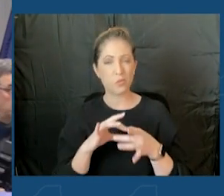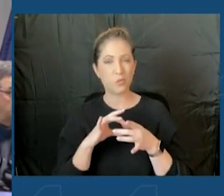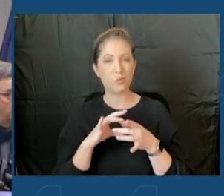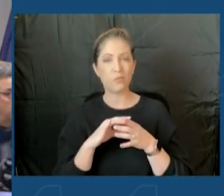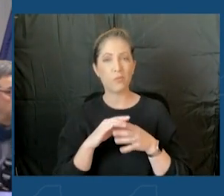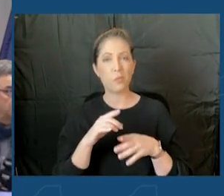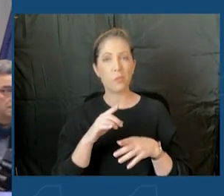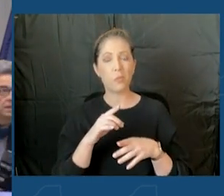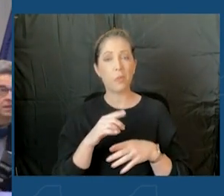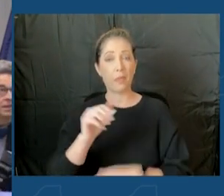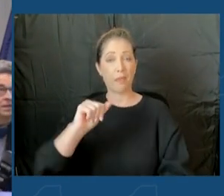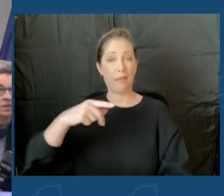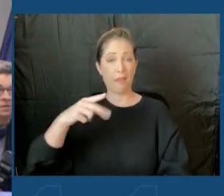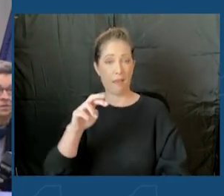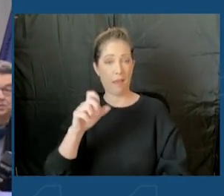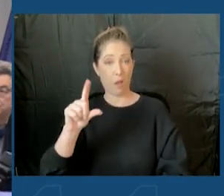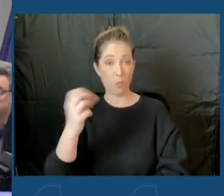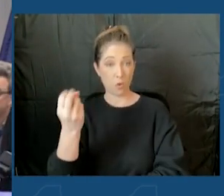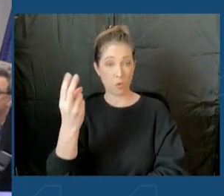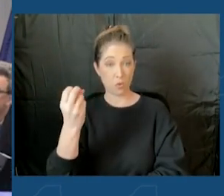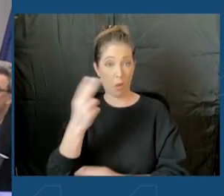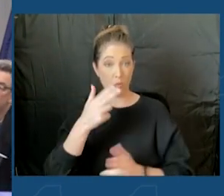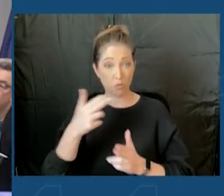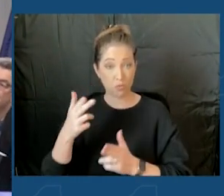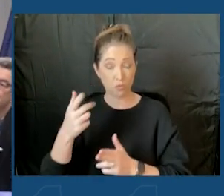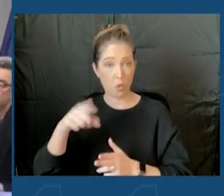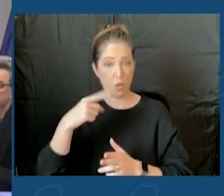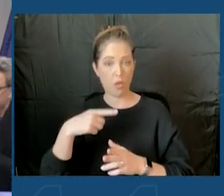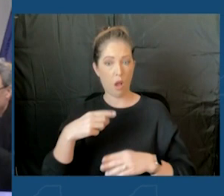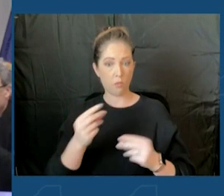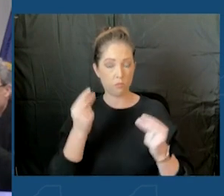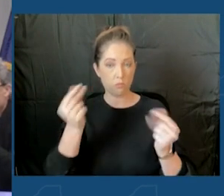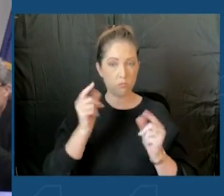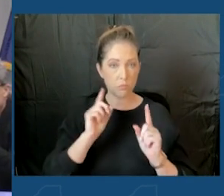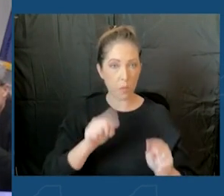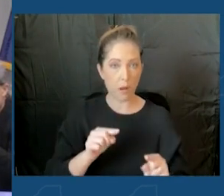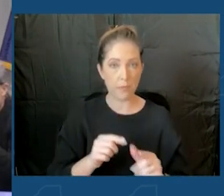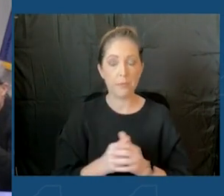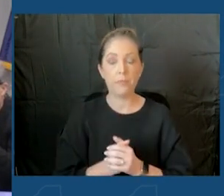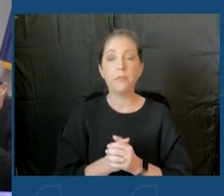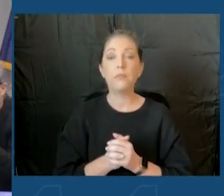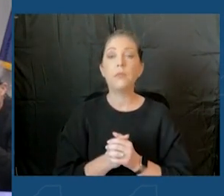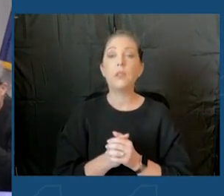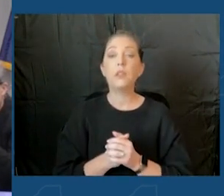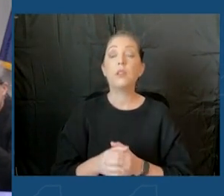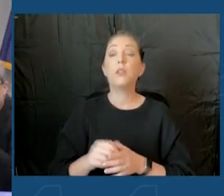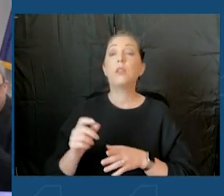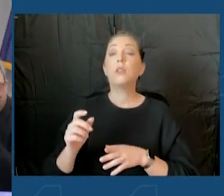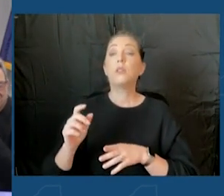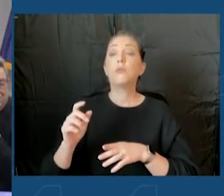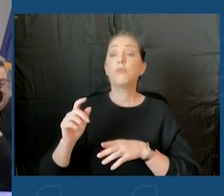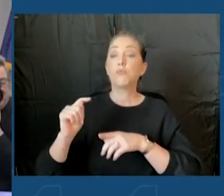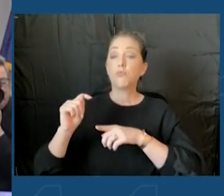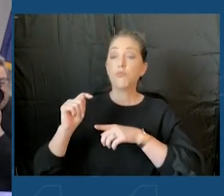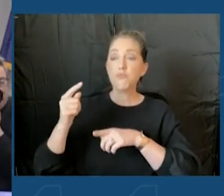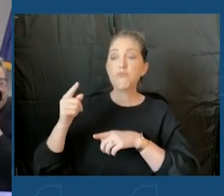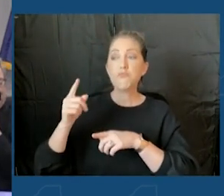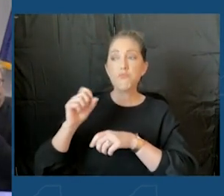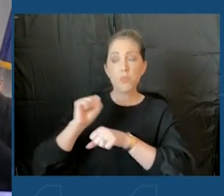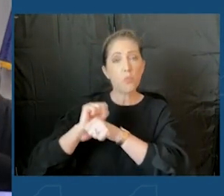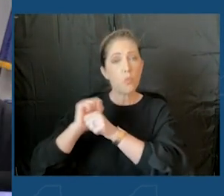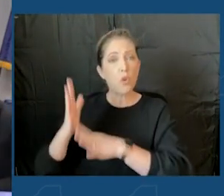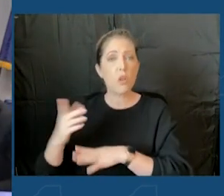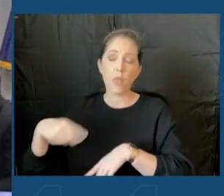12th shooting. Even with all the training that employees undergo, you can't begin to appreciate what it's like to